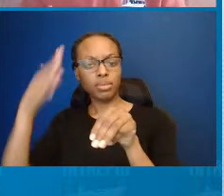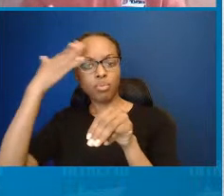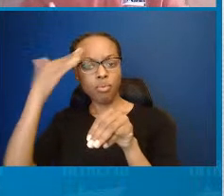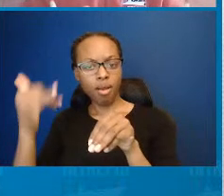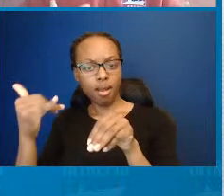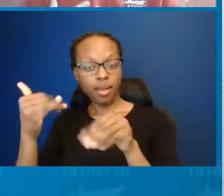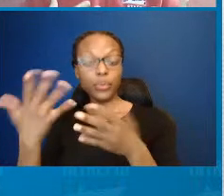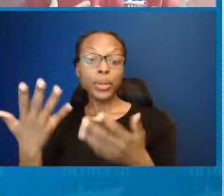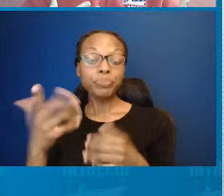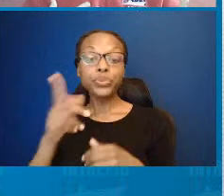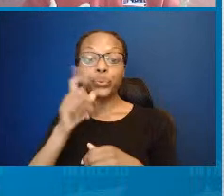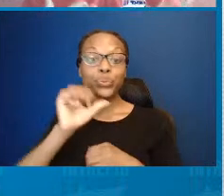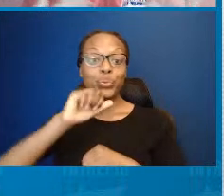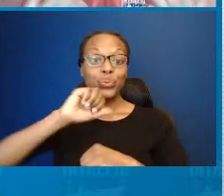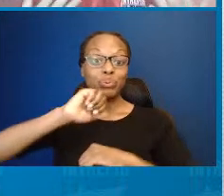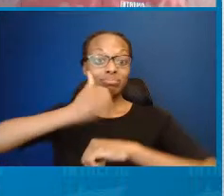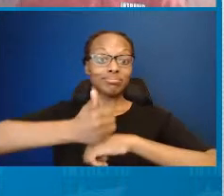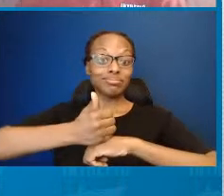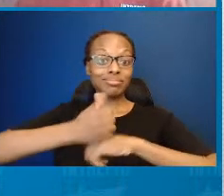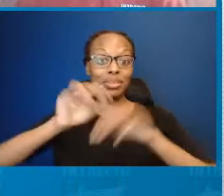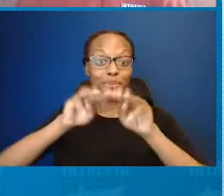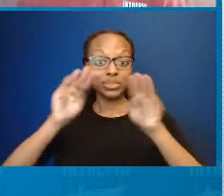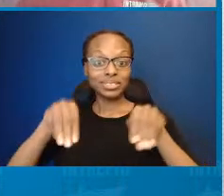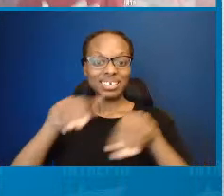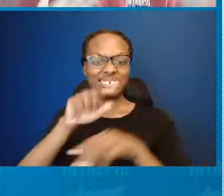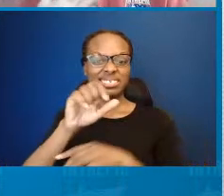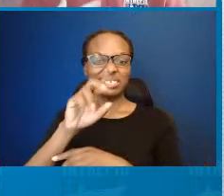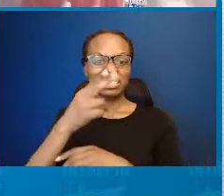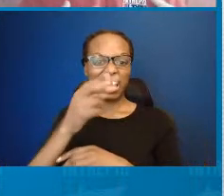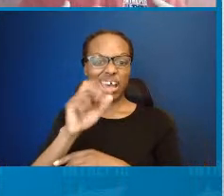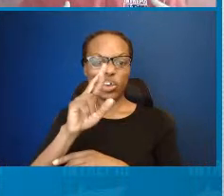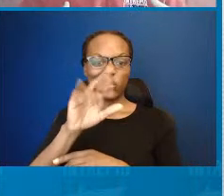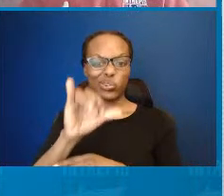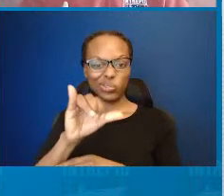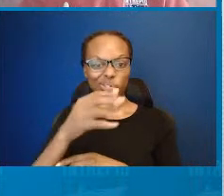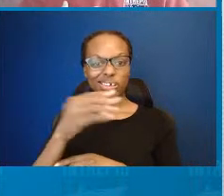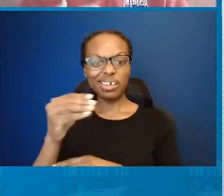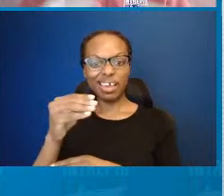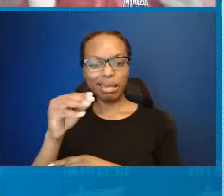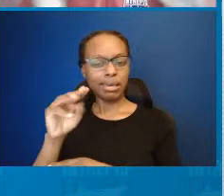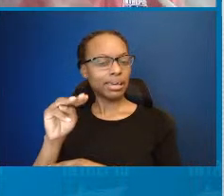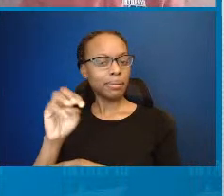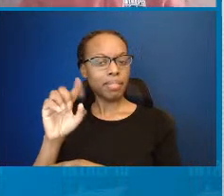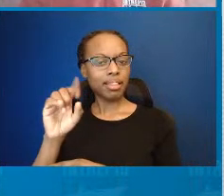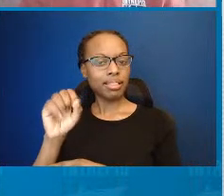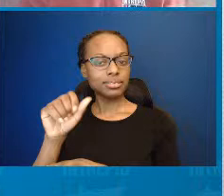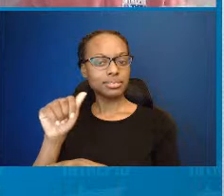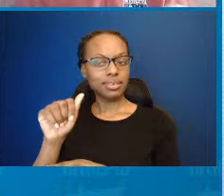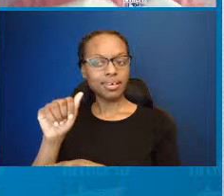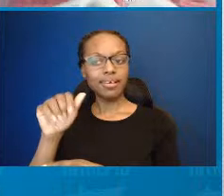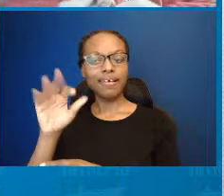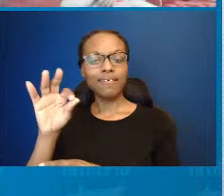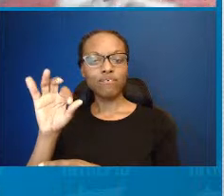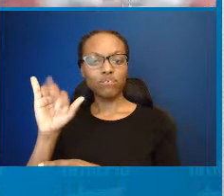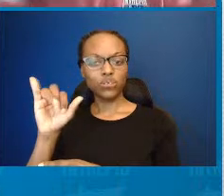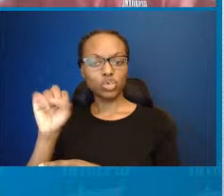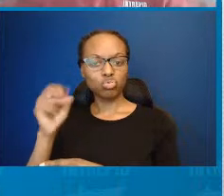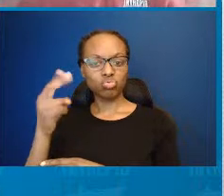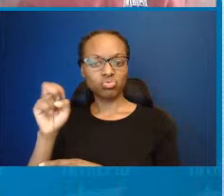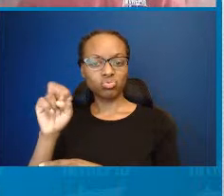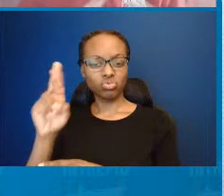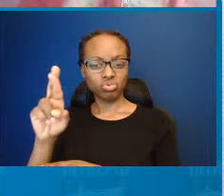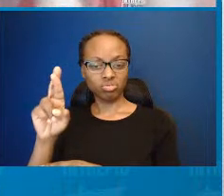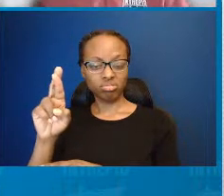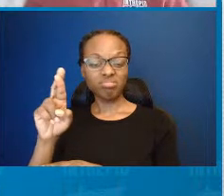Fisher, they saw Intrepid after 1974, after its service. Intrepid was just kind of